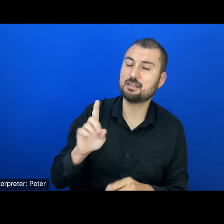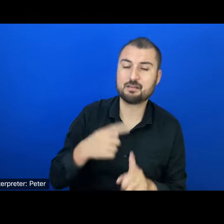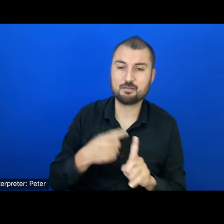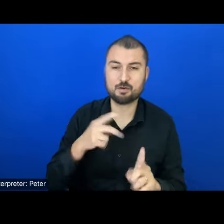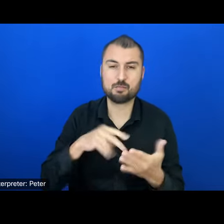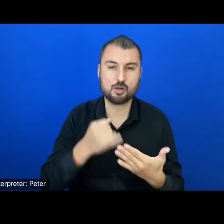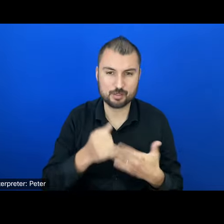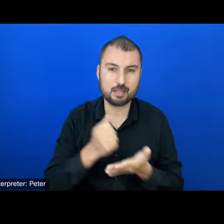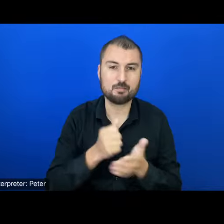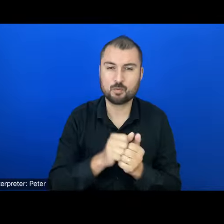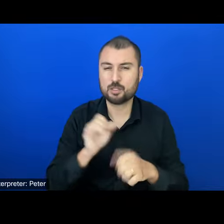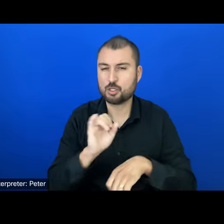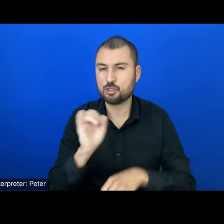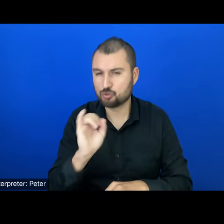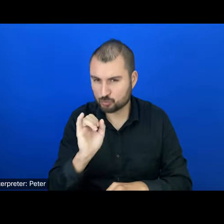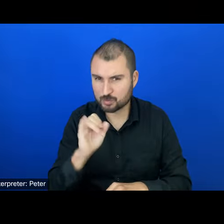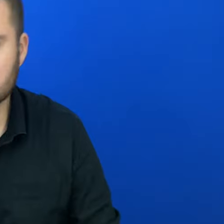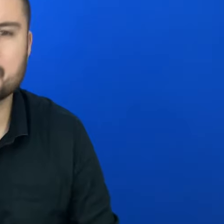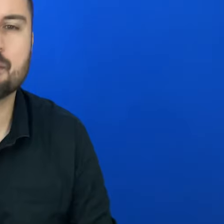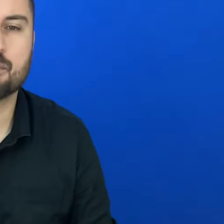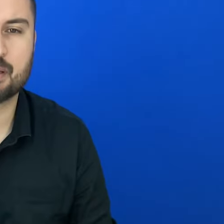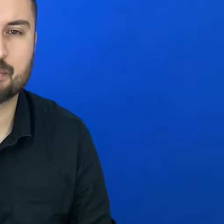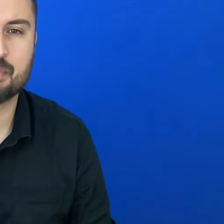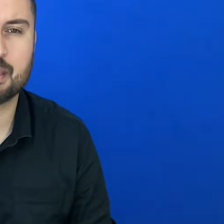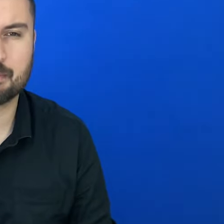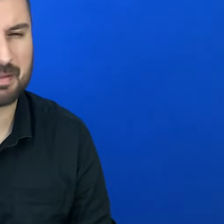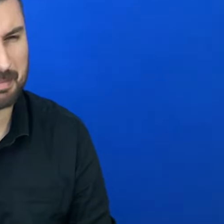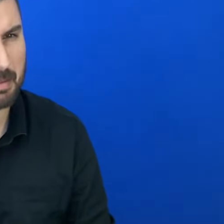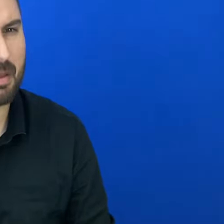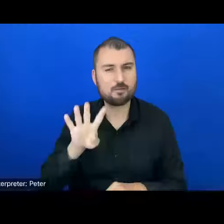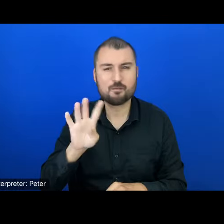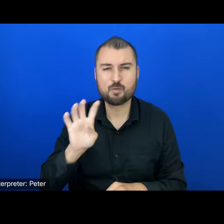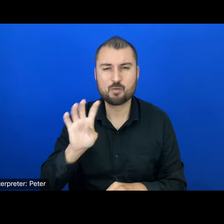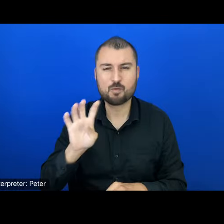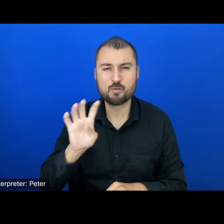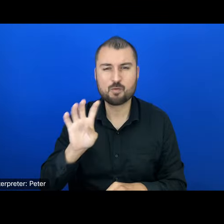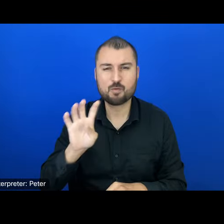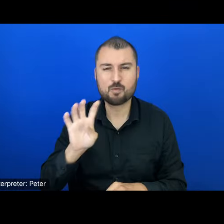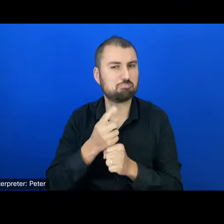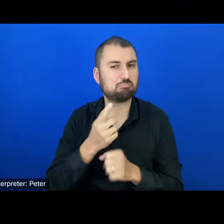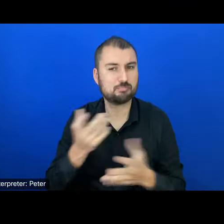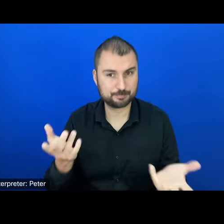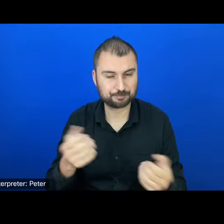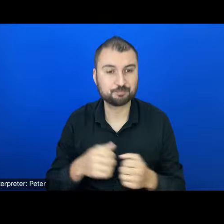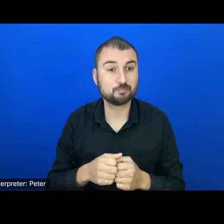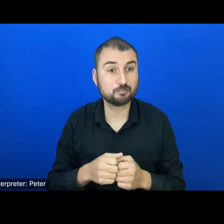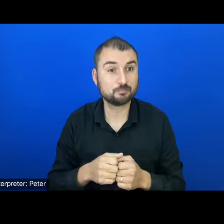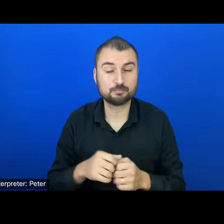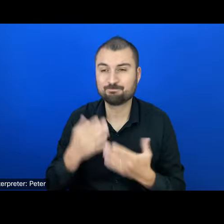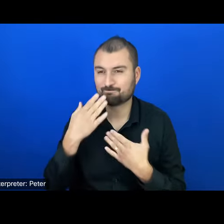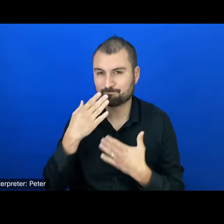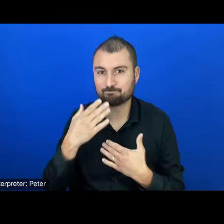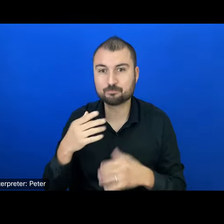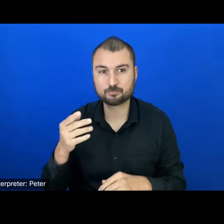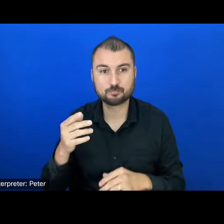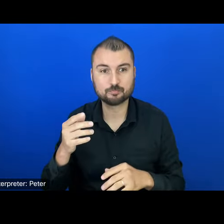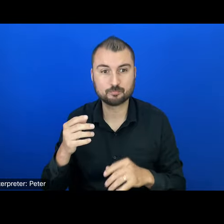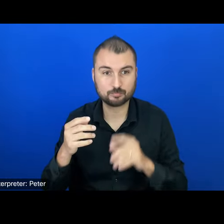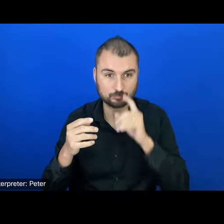help with the insurance premiums. I believe that's around $400,000 a year. Go ahead, Mr. Clues. Okay, so, and